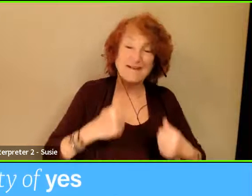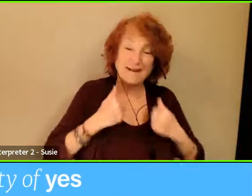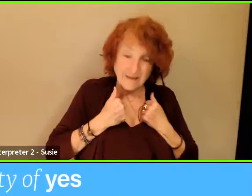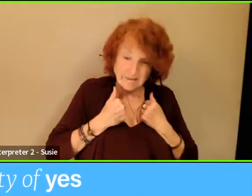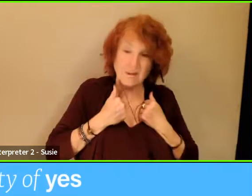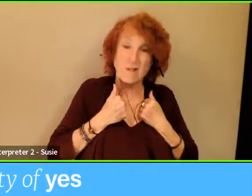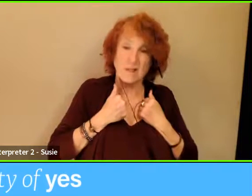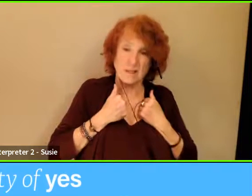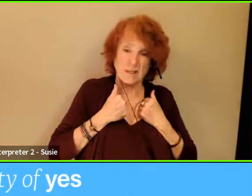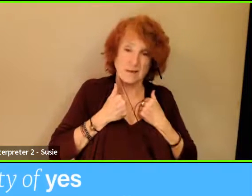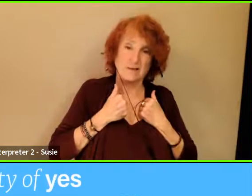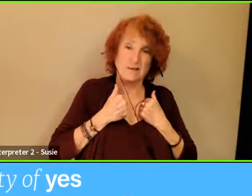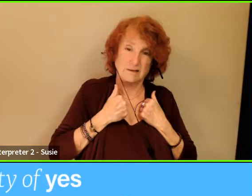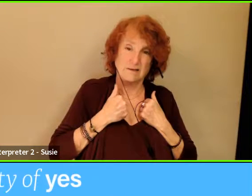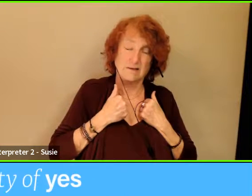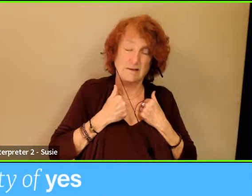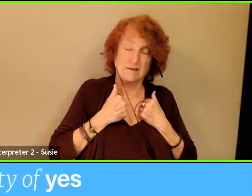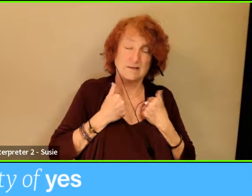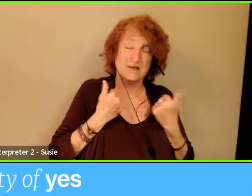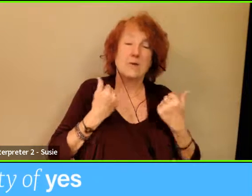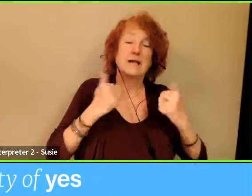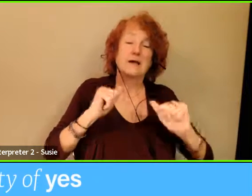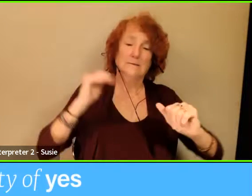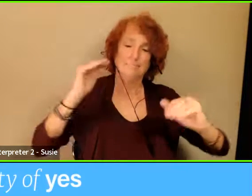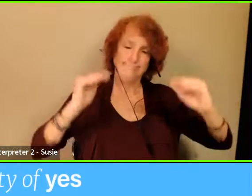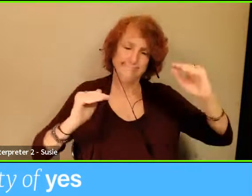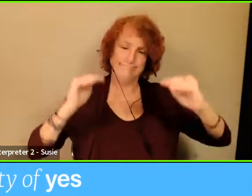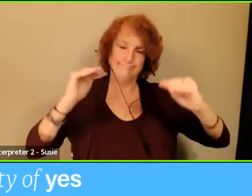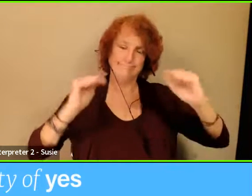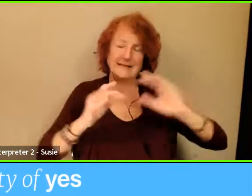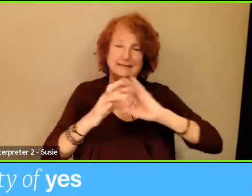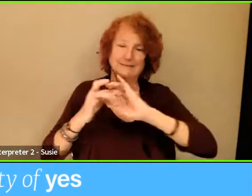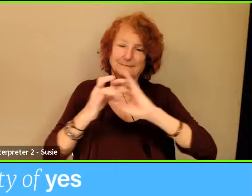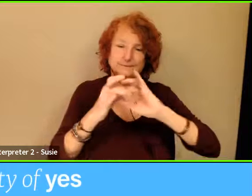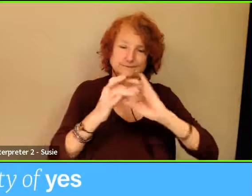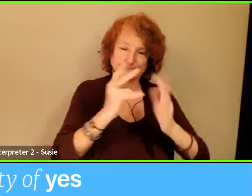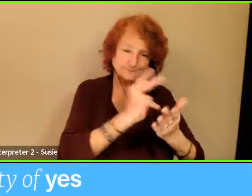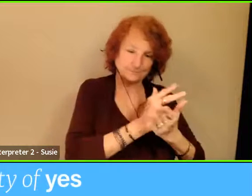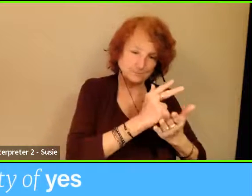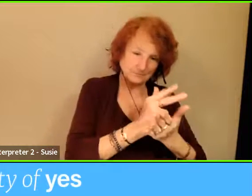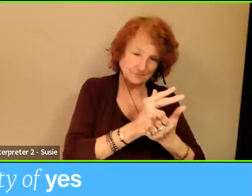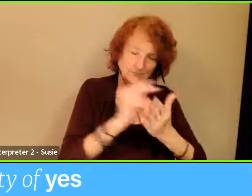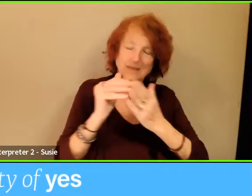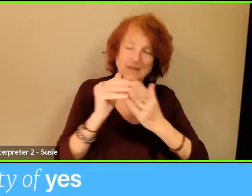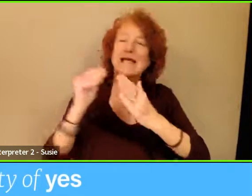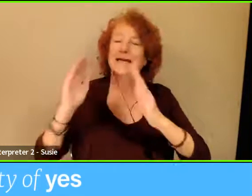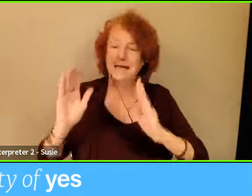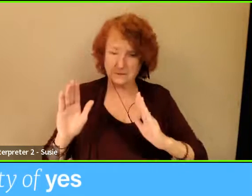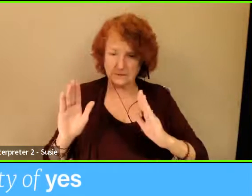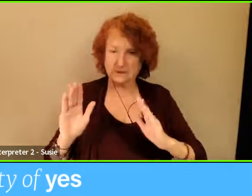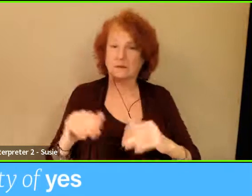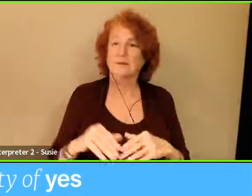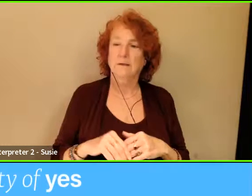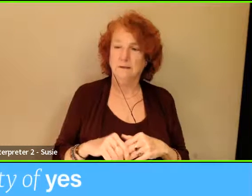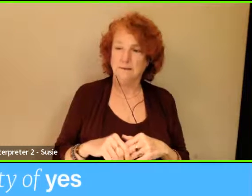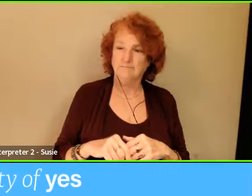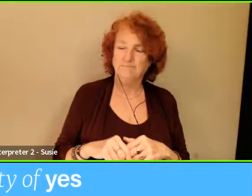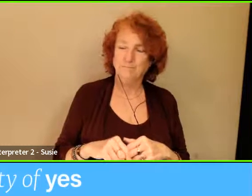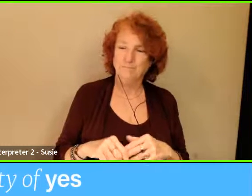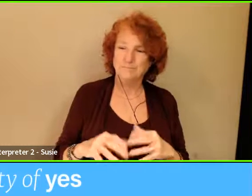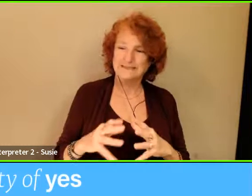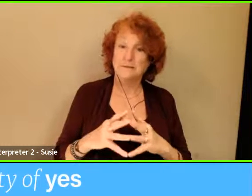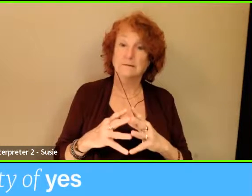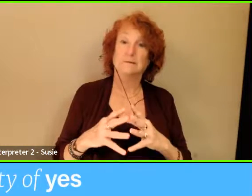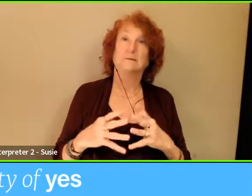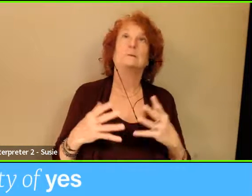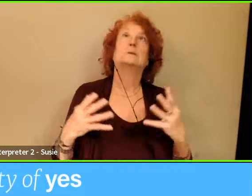And so, like I said, we're trying to rebalance that relationship between parking and housing so that, excessive parking